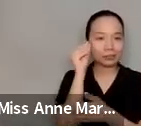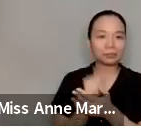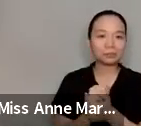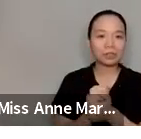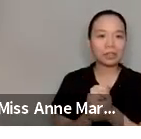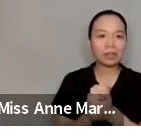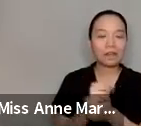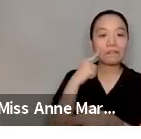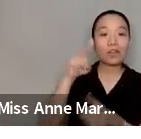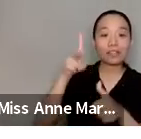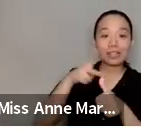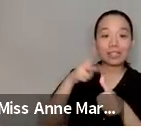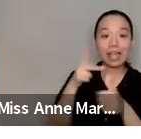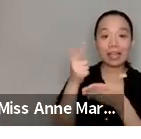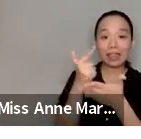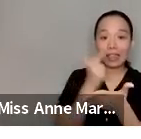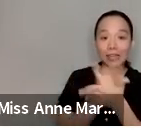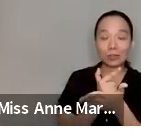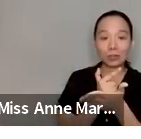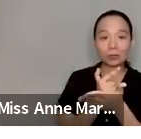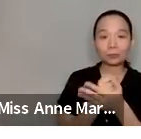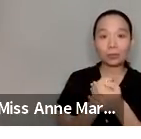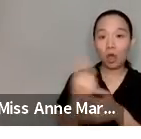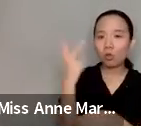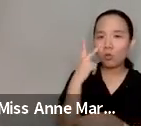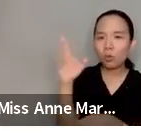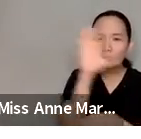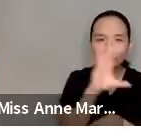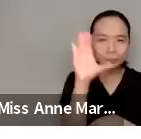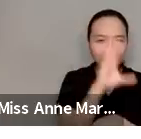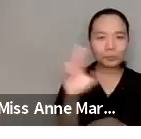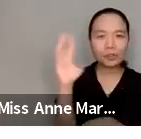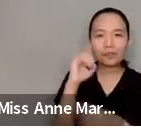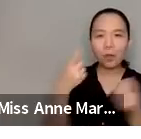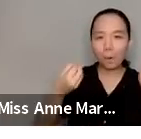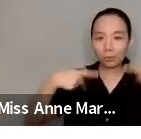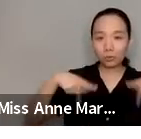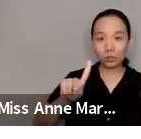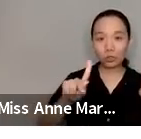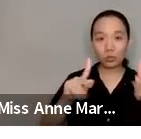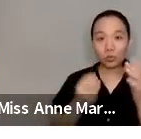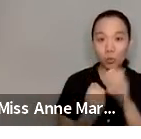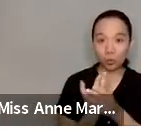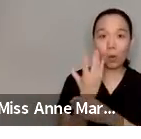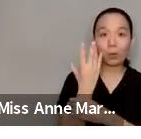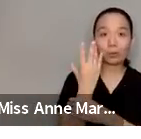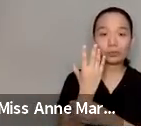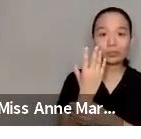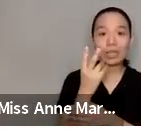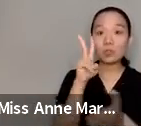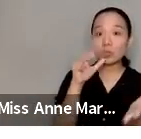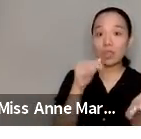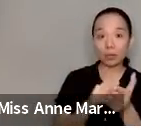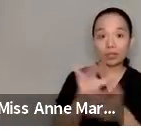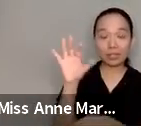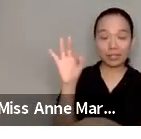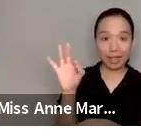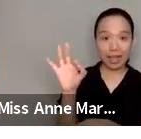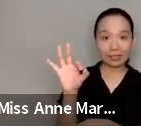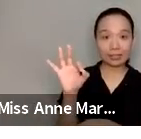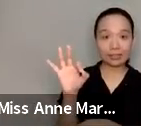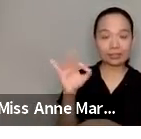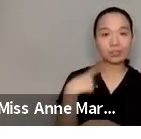For the second lesson, look for opportunities to grow. In 2009,